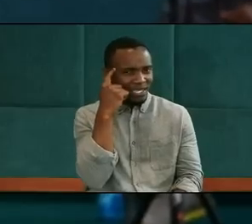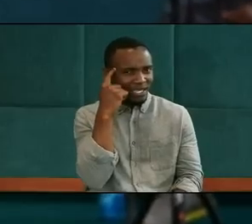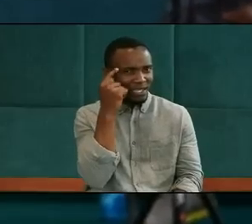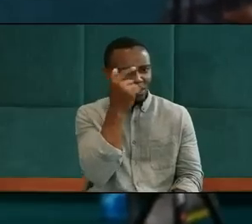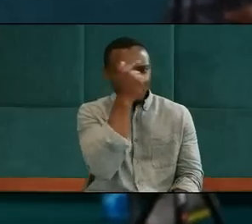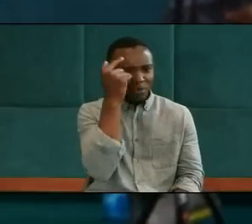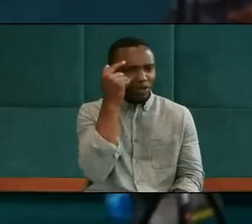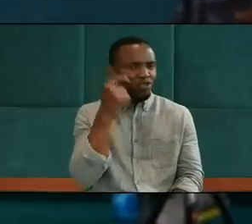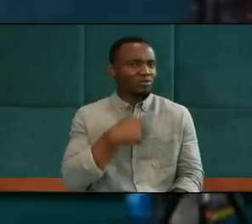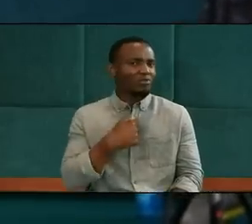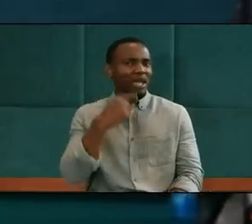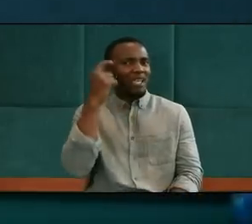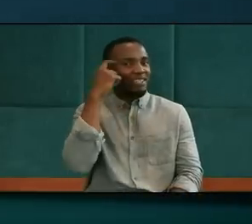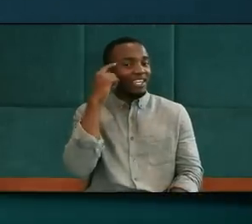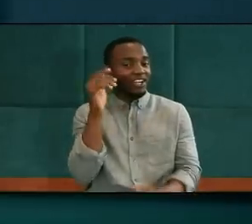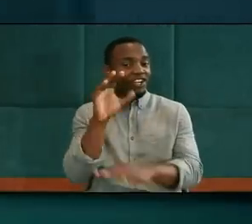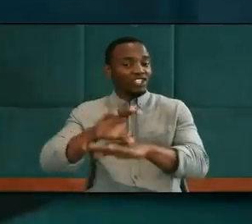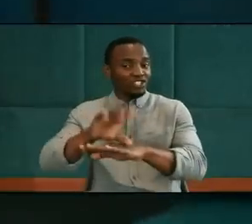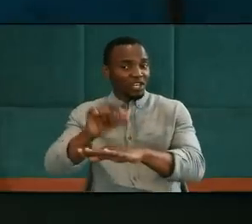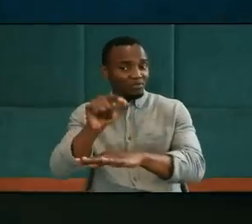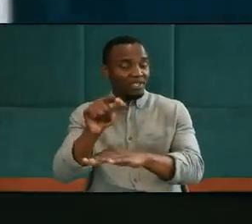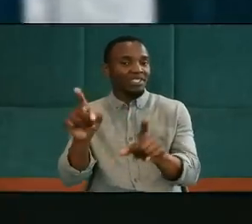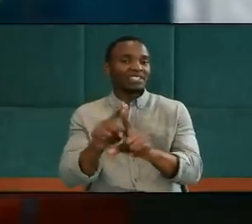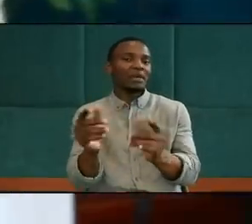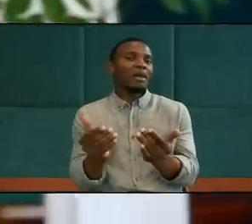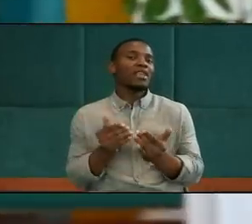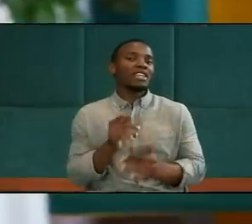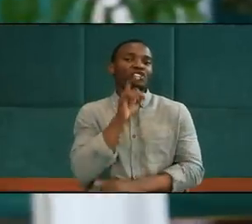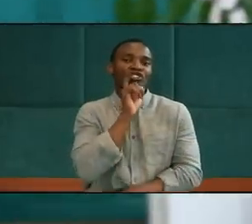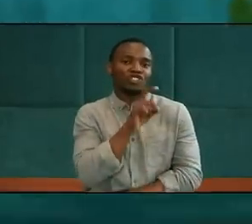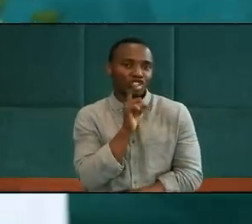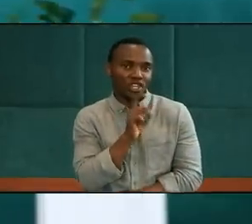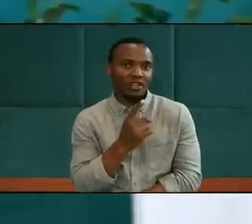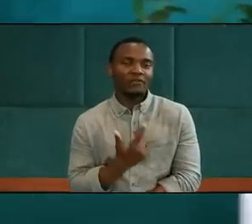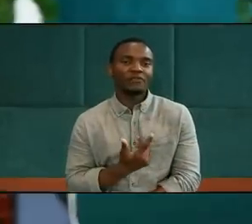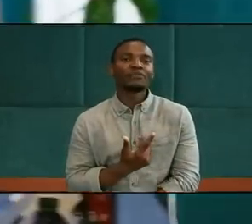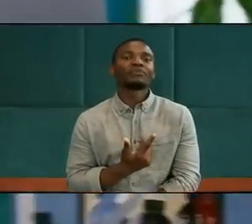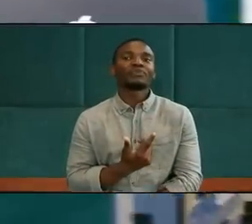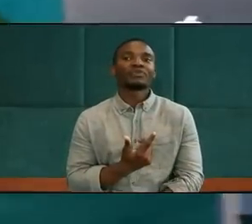I think the church needs some more roosters.